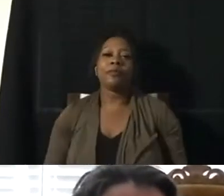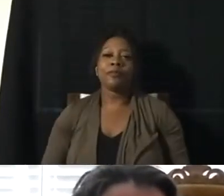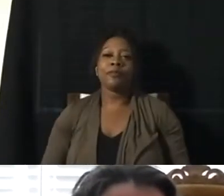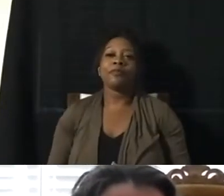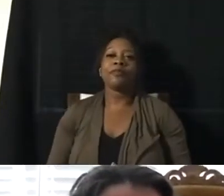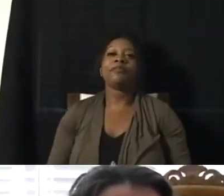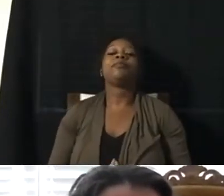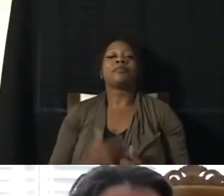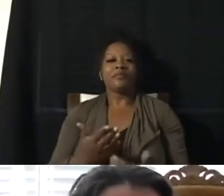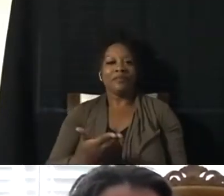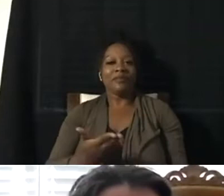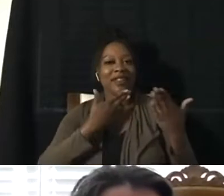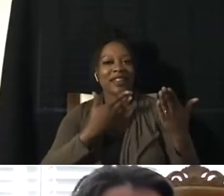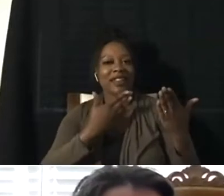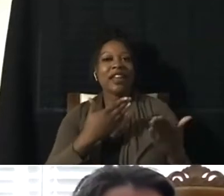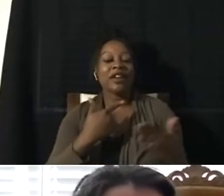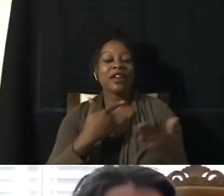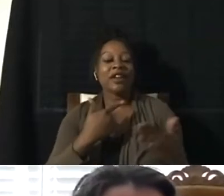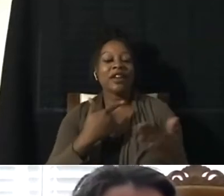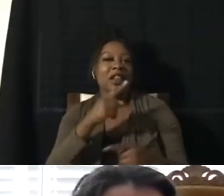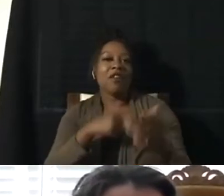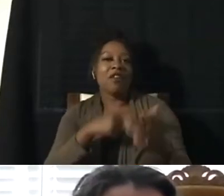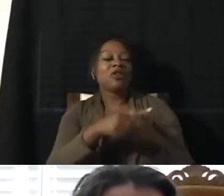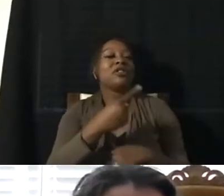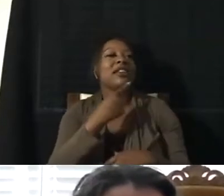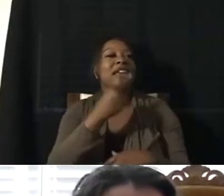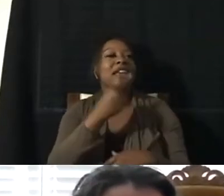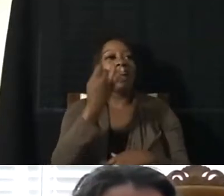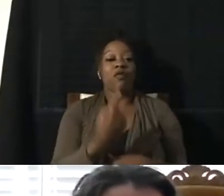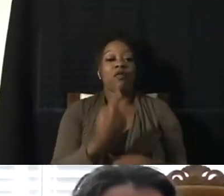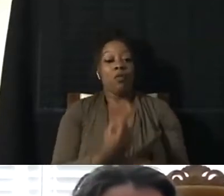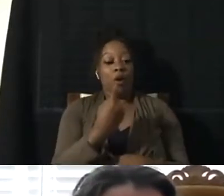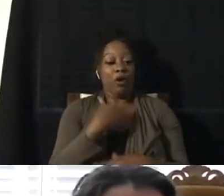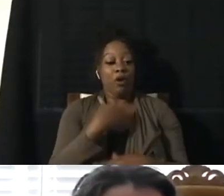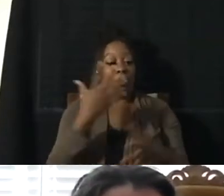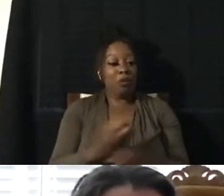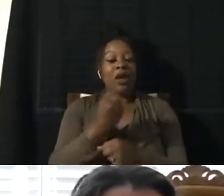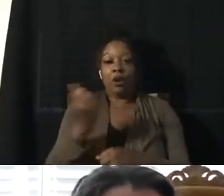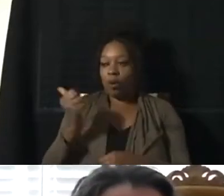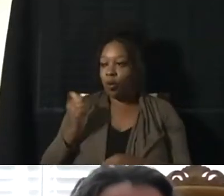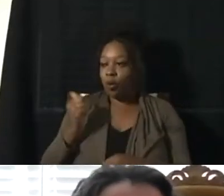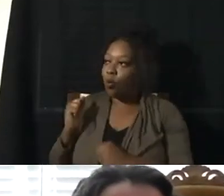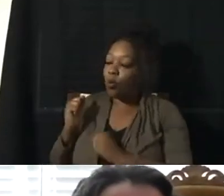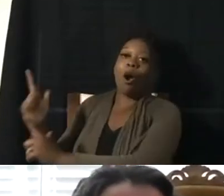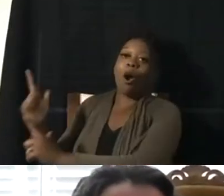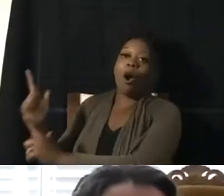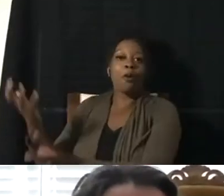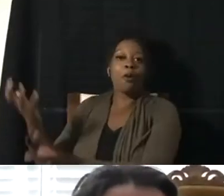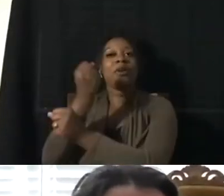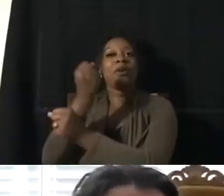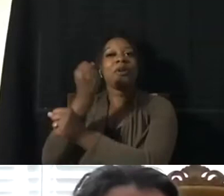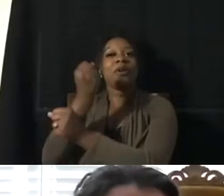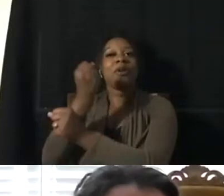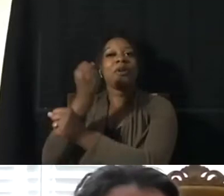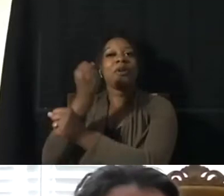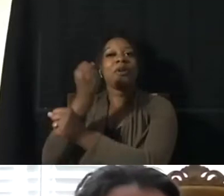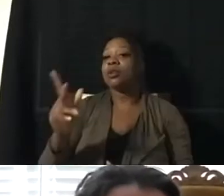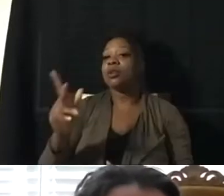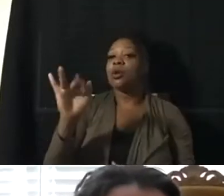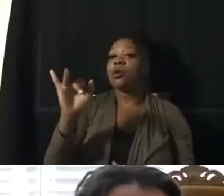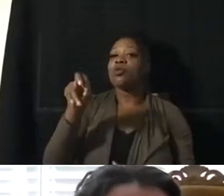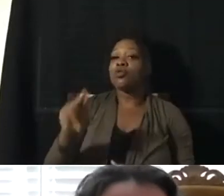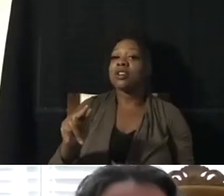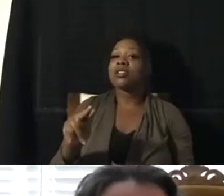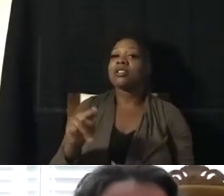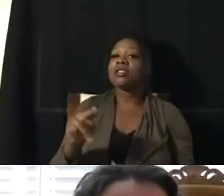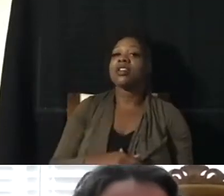what you said. If one of us wins, we all win. I think that really resonates with everyone. Kristen, while your official title is TV